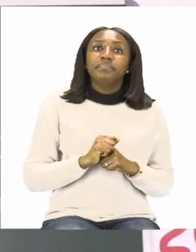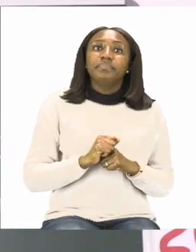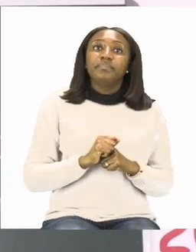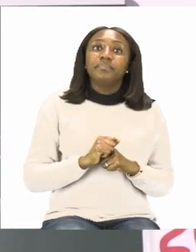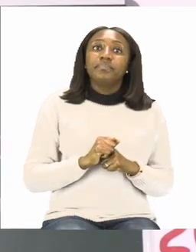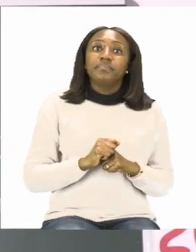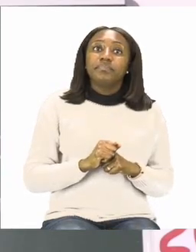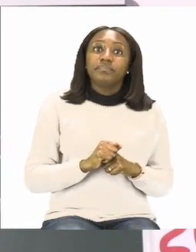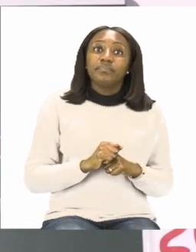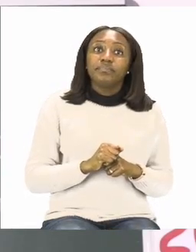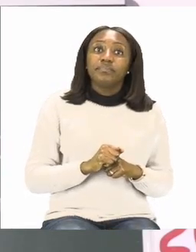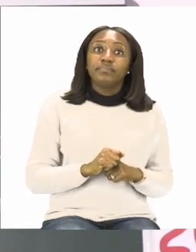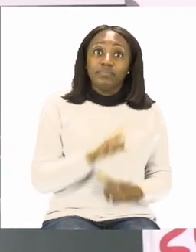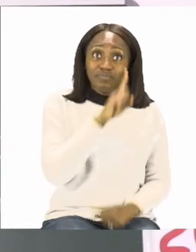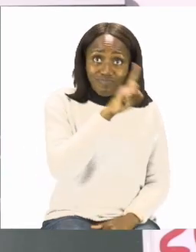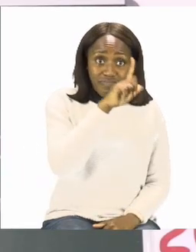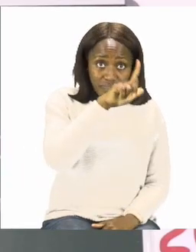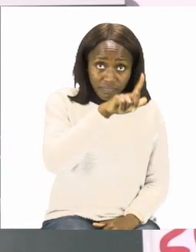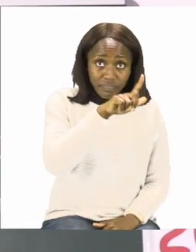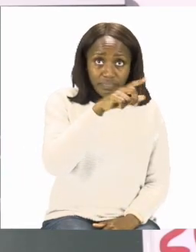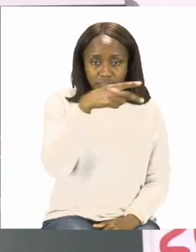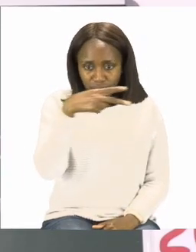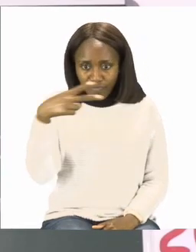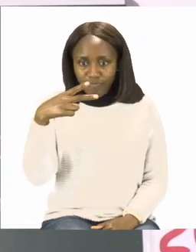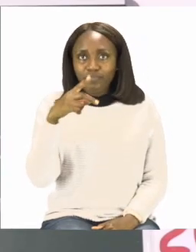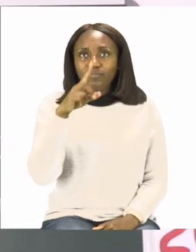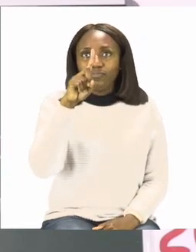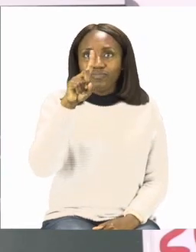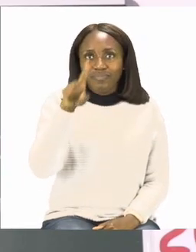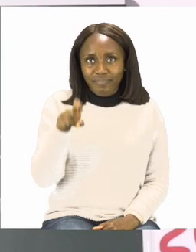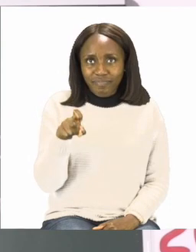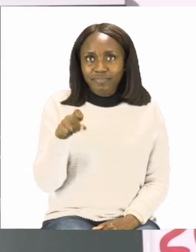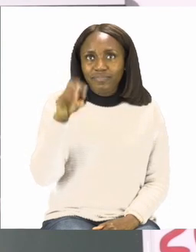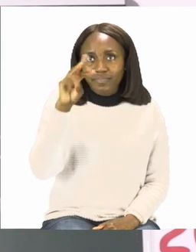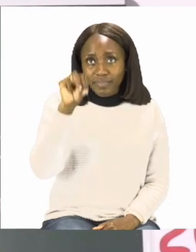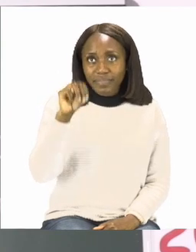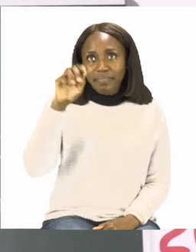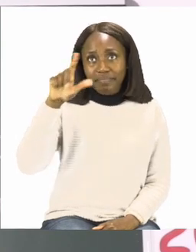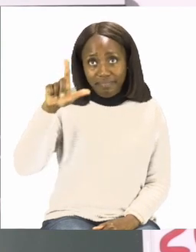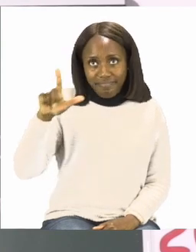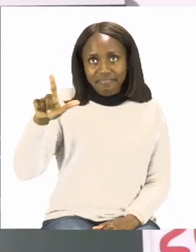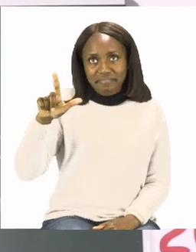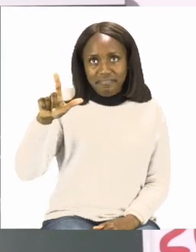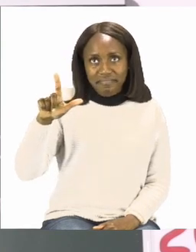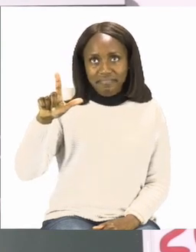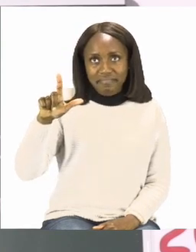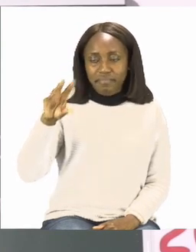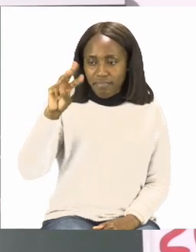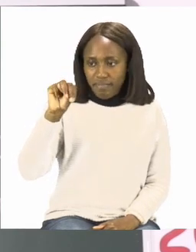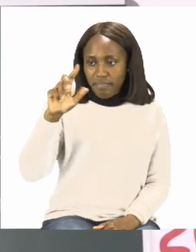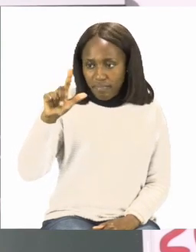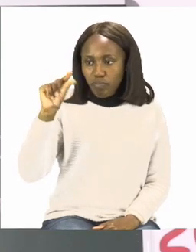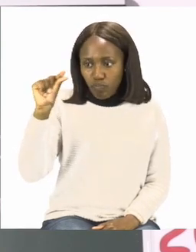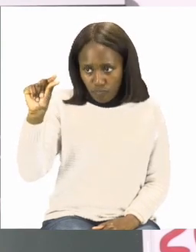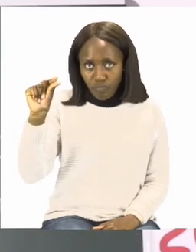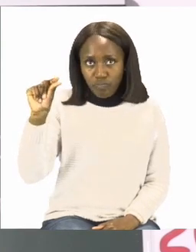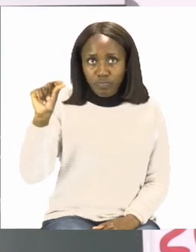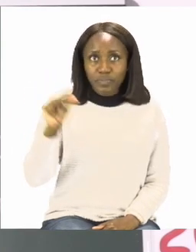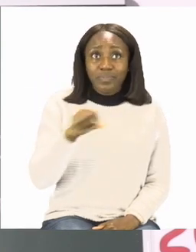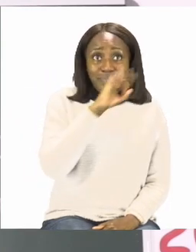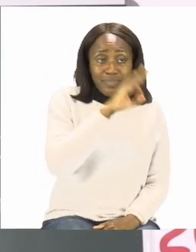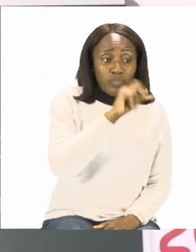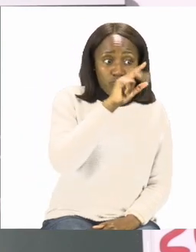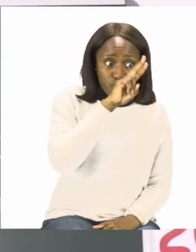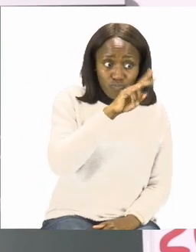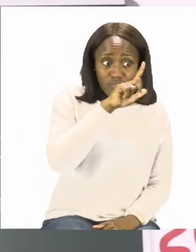we have 1 liter, then that means we have 1,000 milliliters. If we have 2